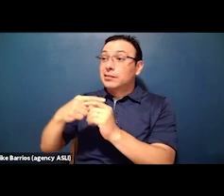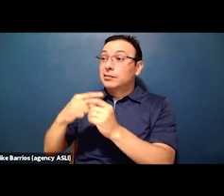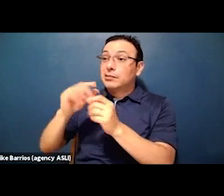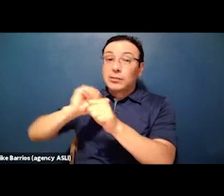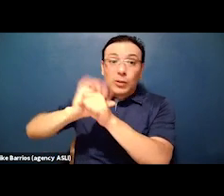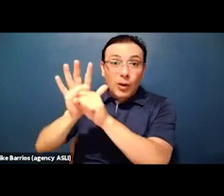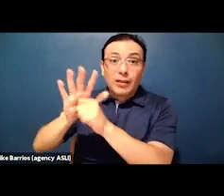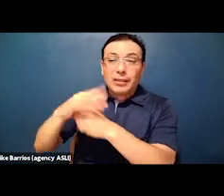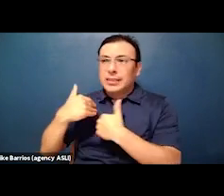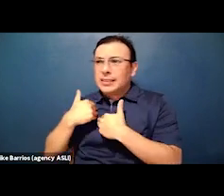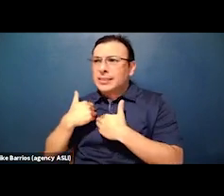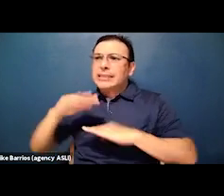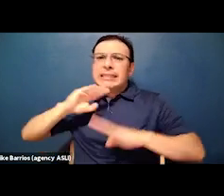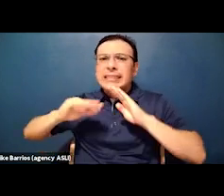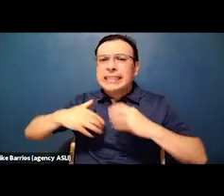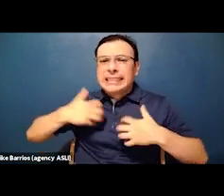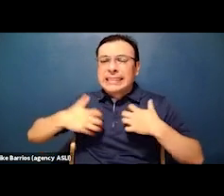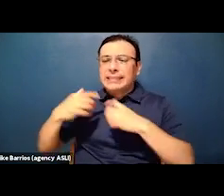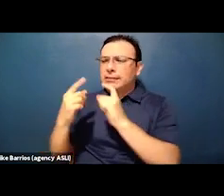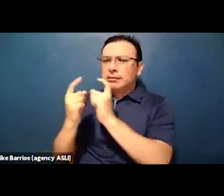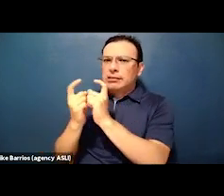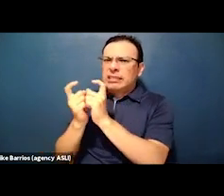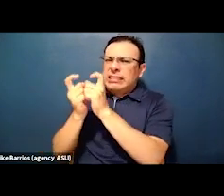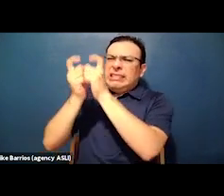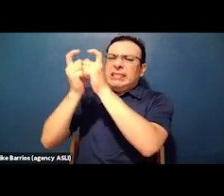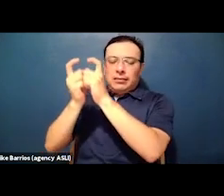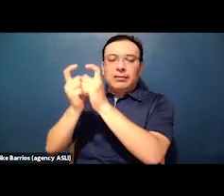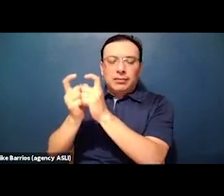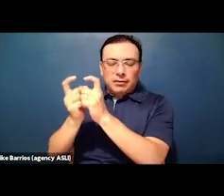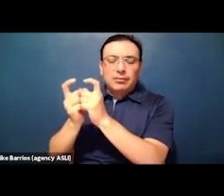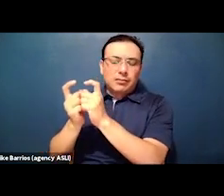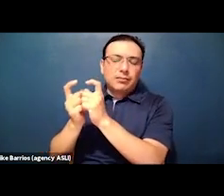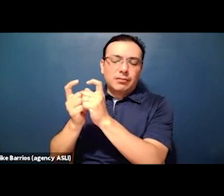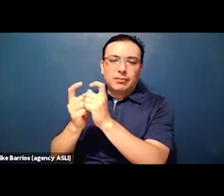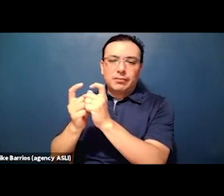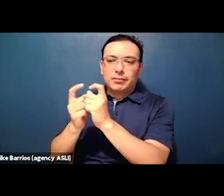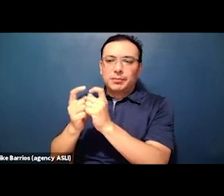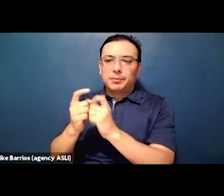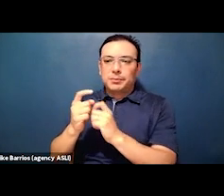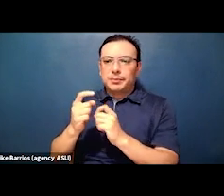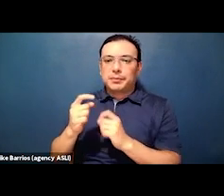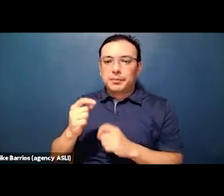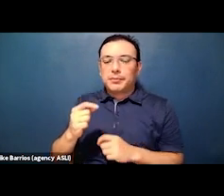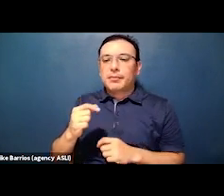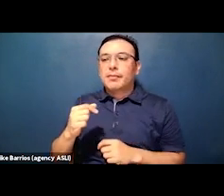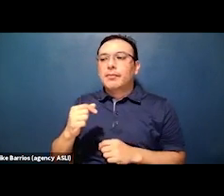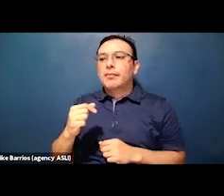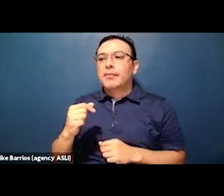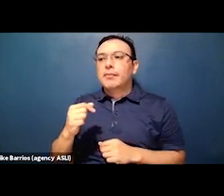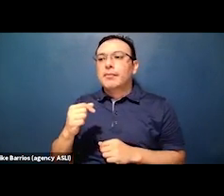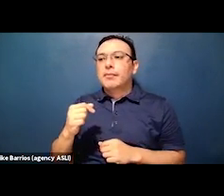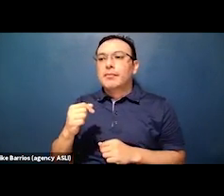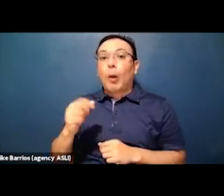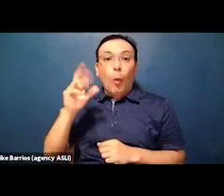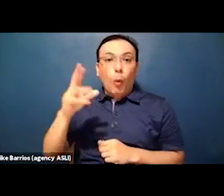know, you add in a global pandemic in there, and there were some mental health concerns that came from